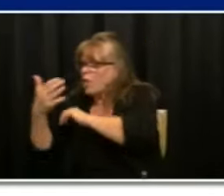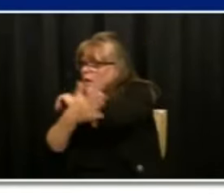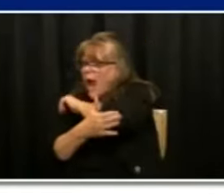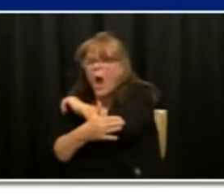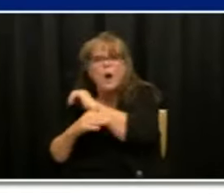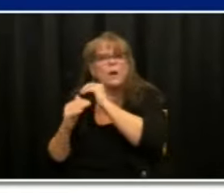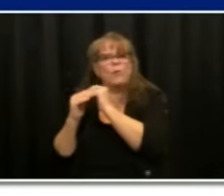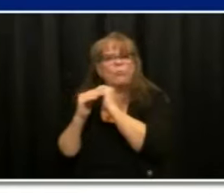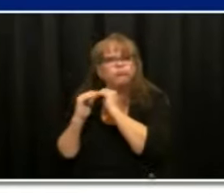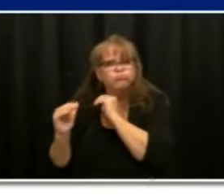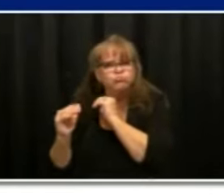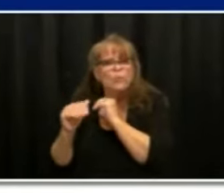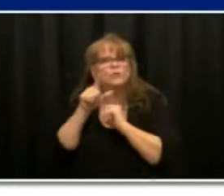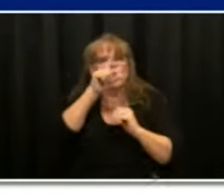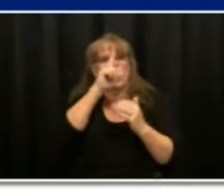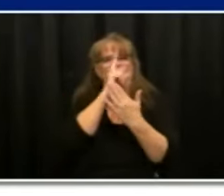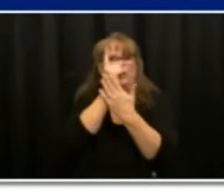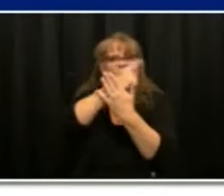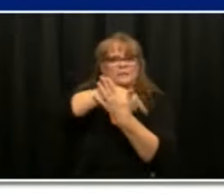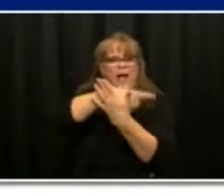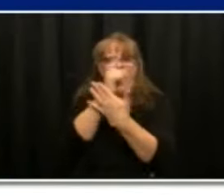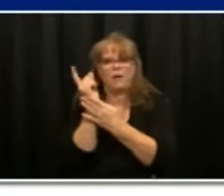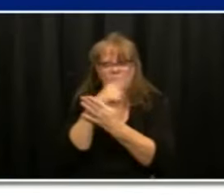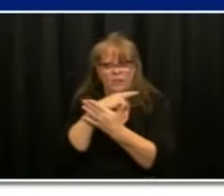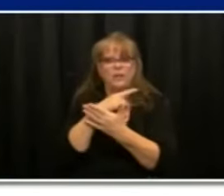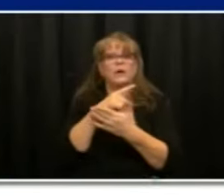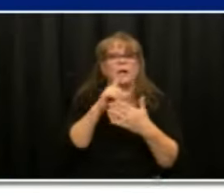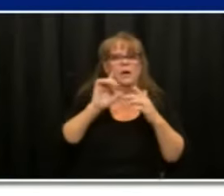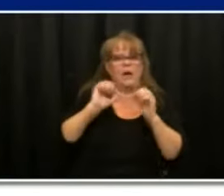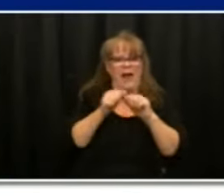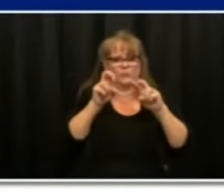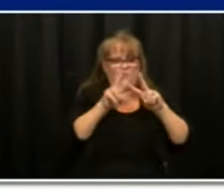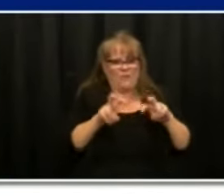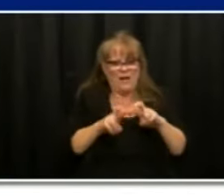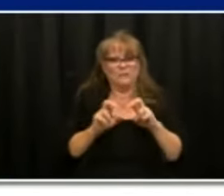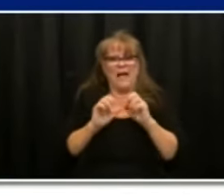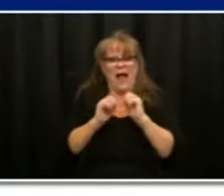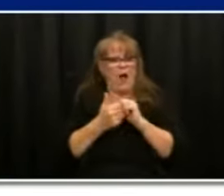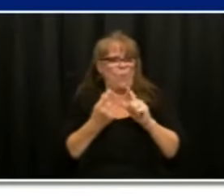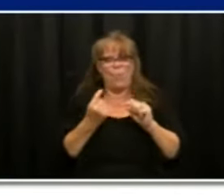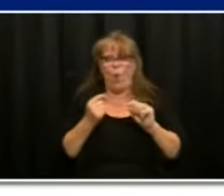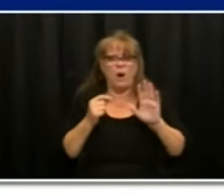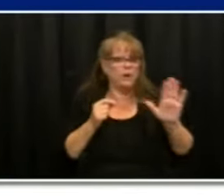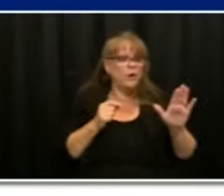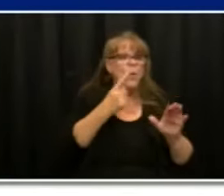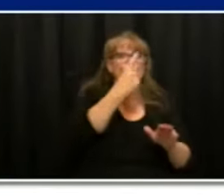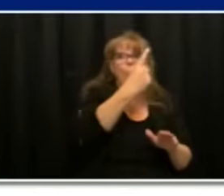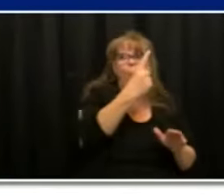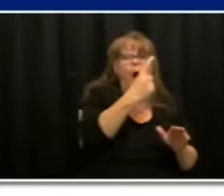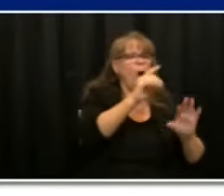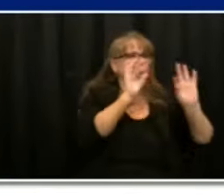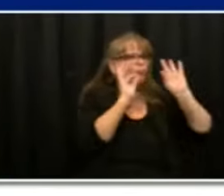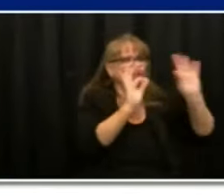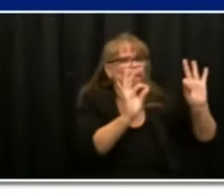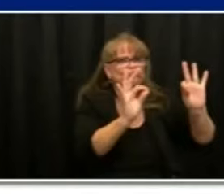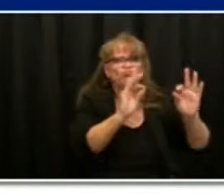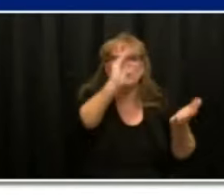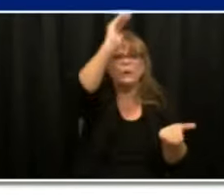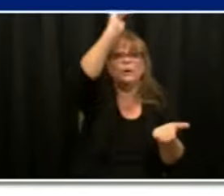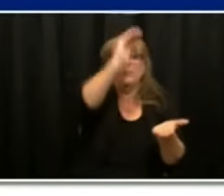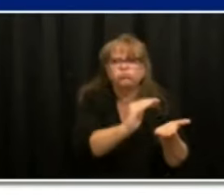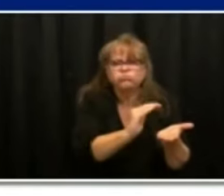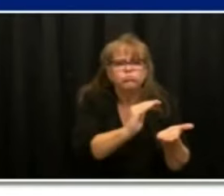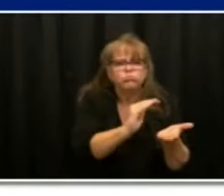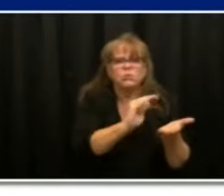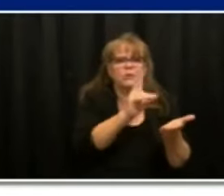differently. The DIAL provides a way to enable counties with lower contained virus to open further while keeping restrictions where we need them to